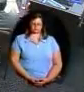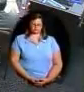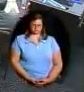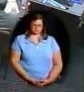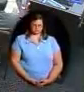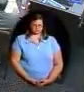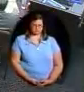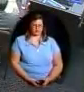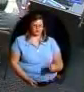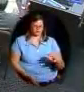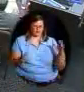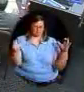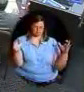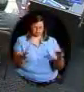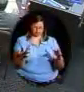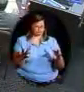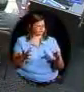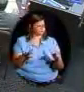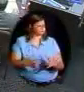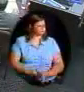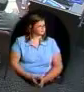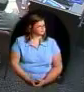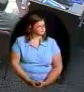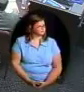Okay, squinch.